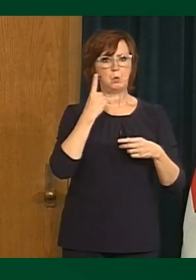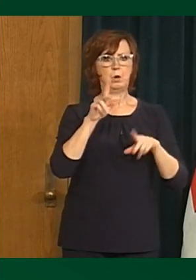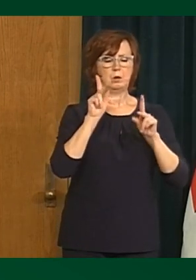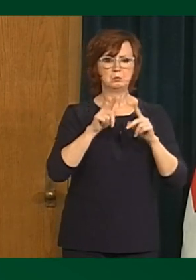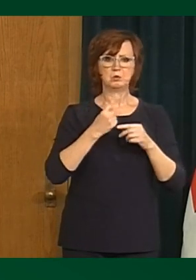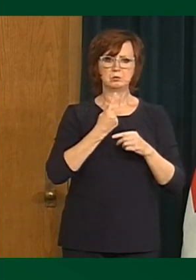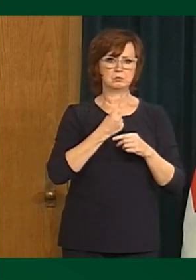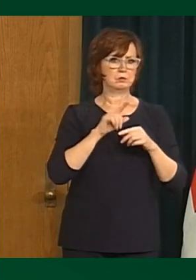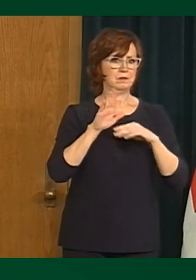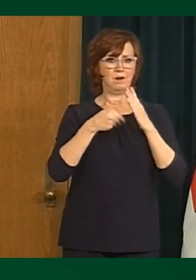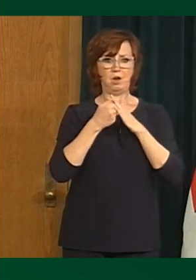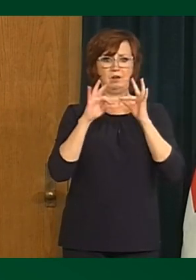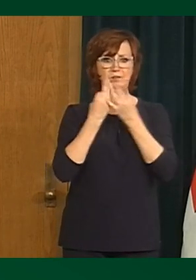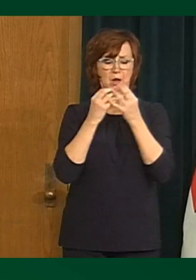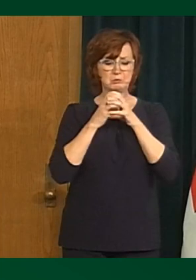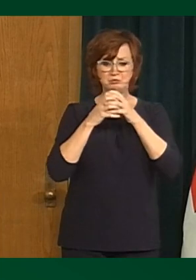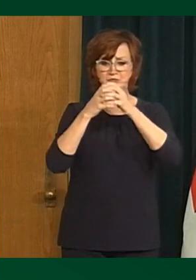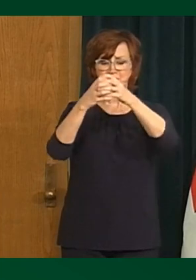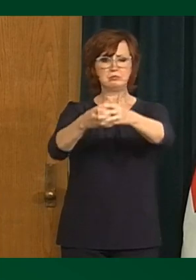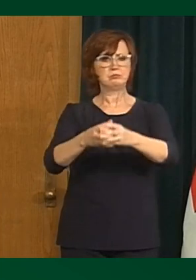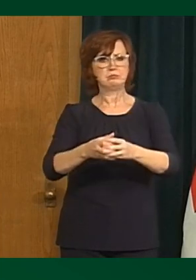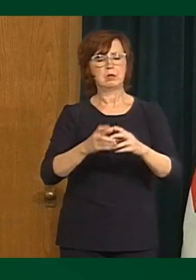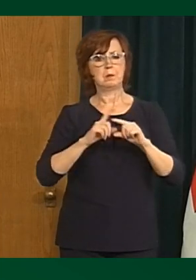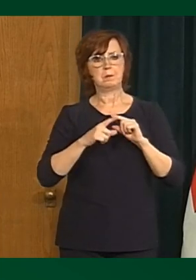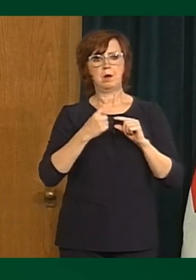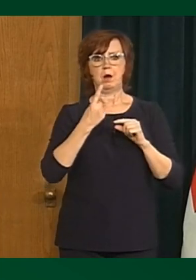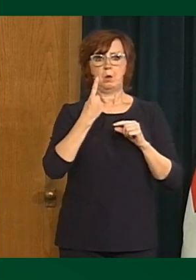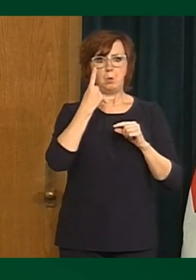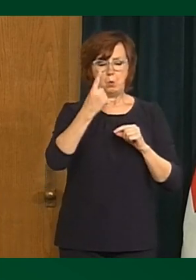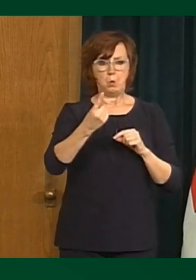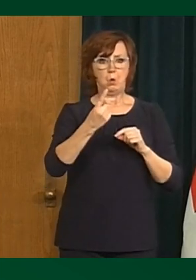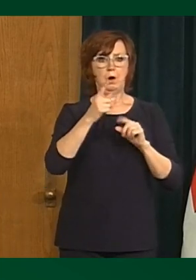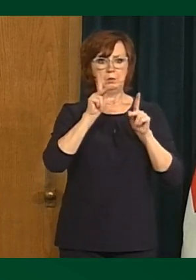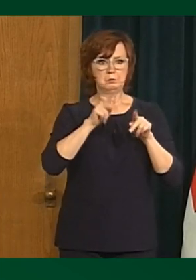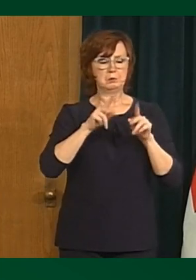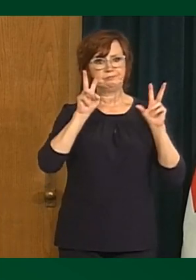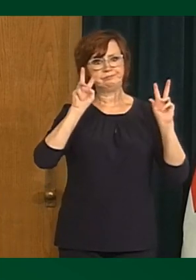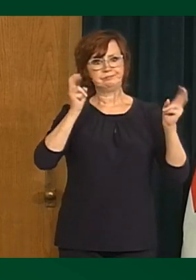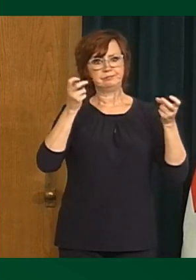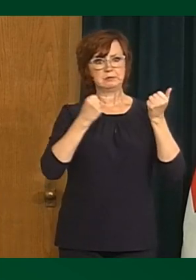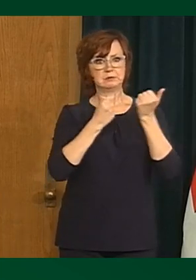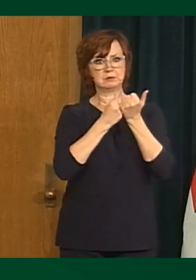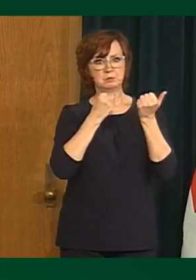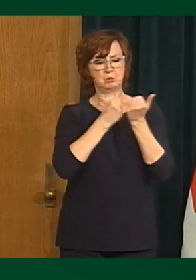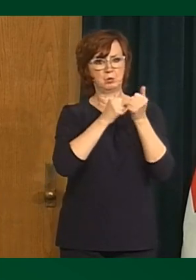person to visit a patient in the hospital.